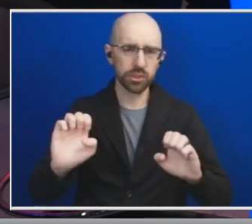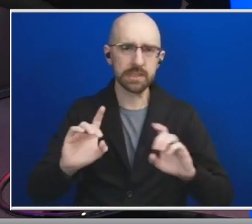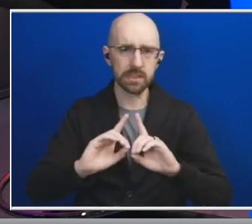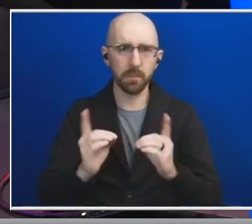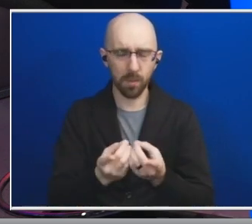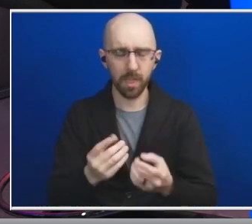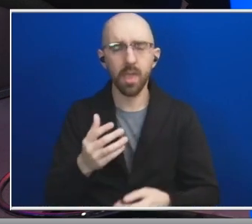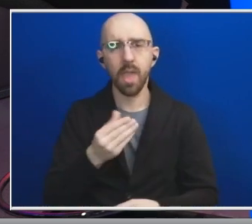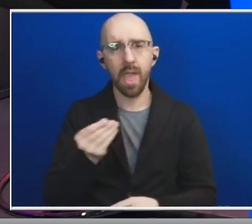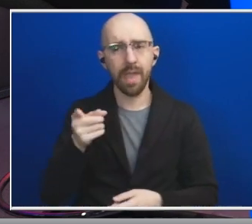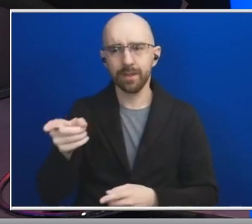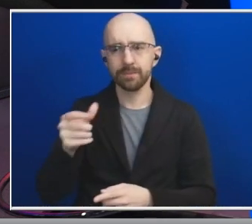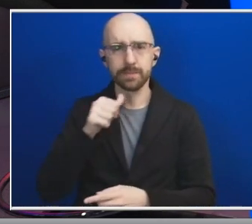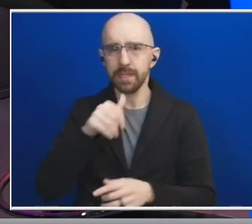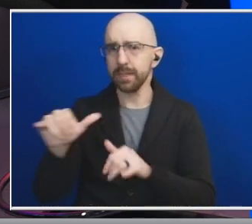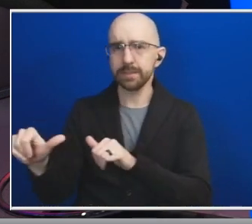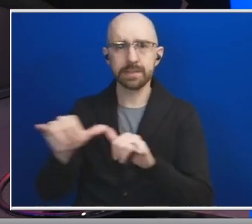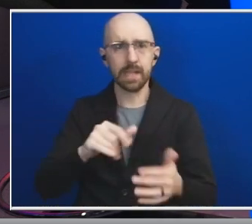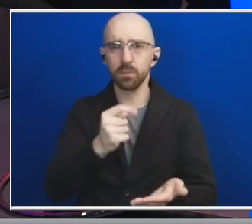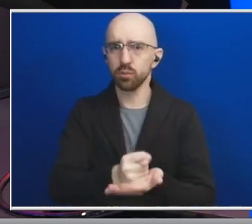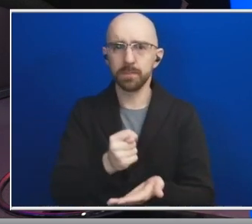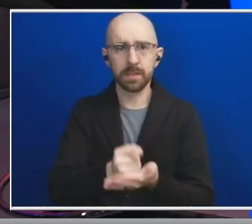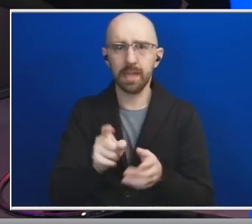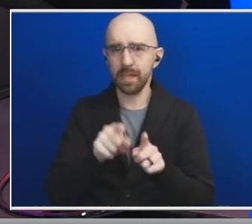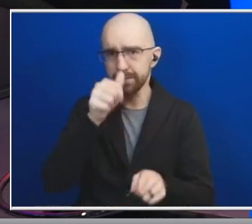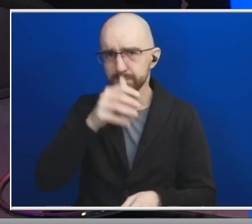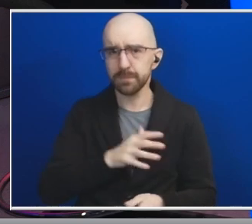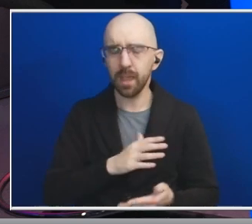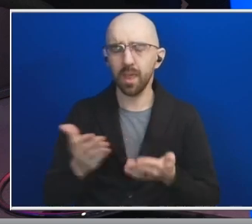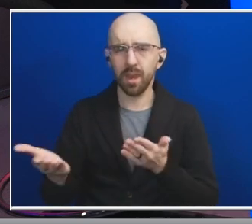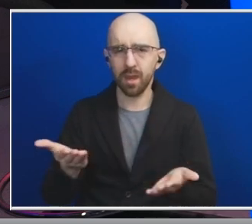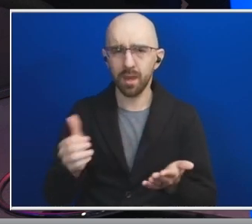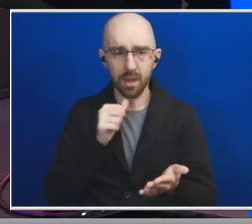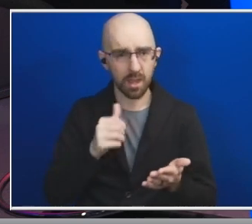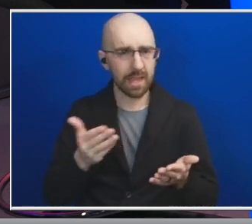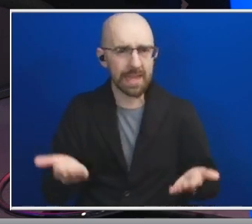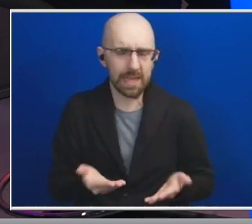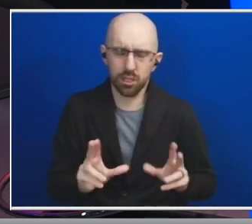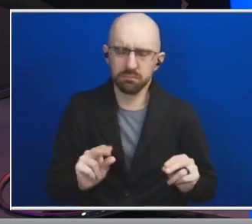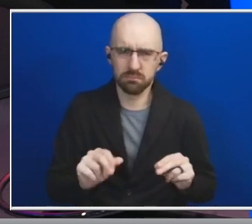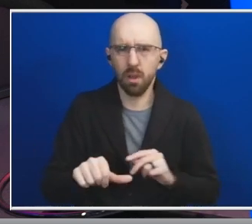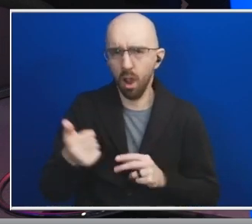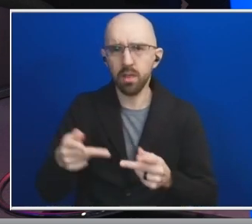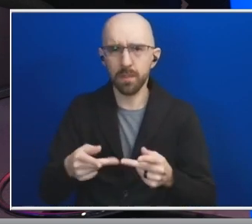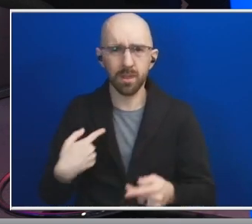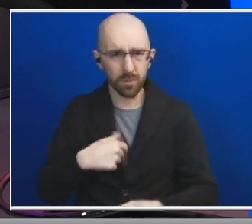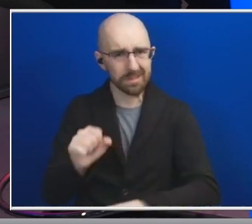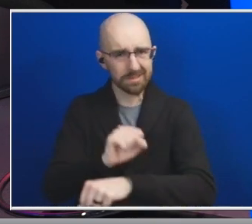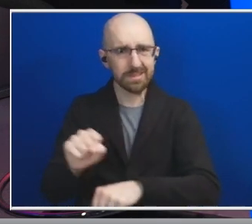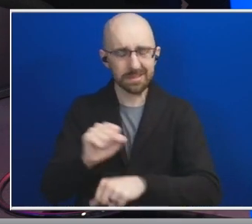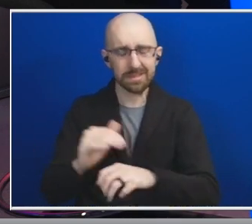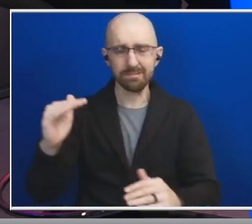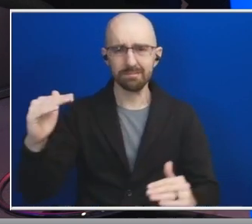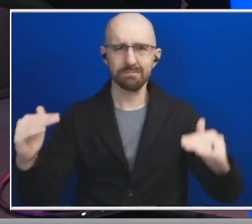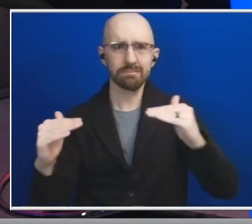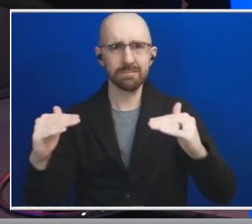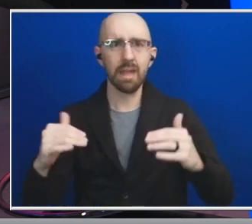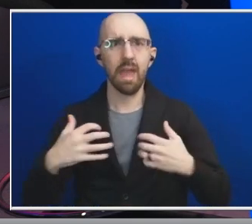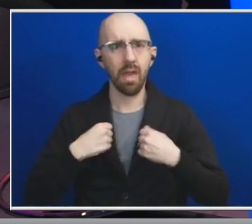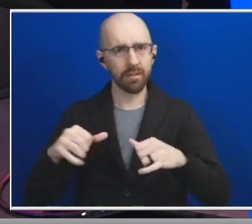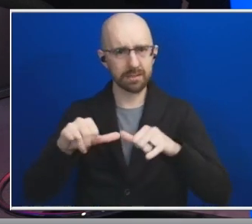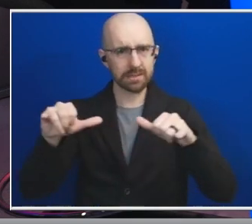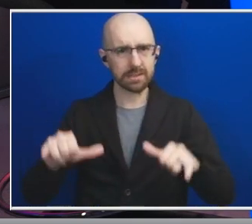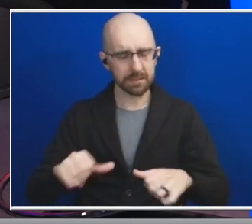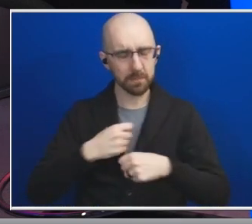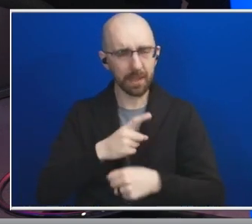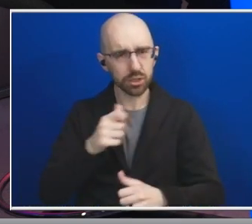same treatment as men, not here, but at other places, we're working really hard at the health system to make sure everybody gets the